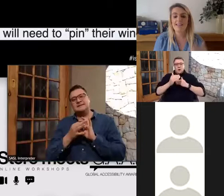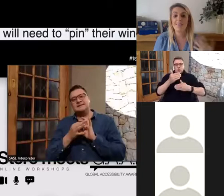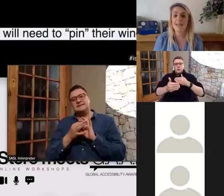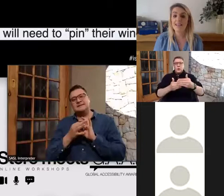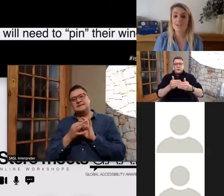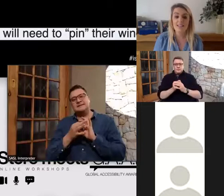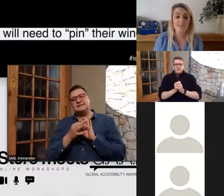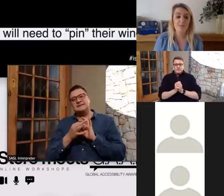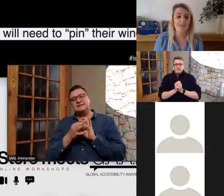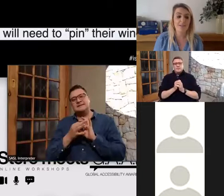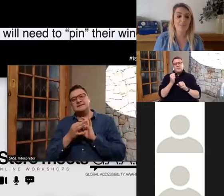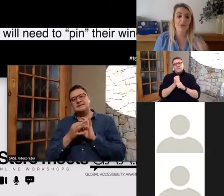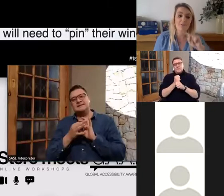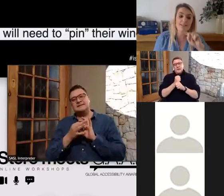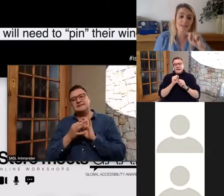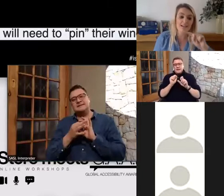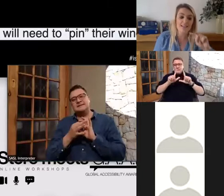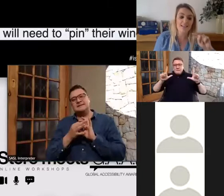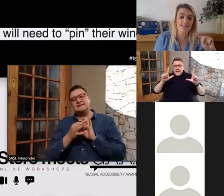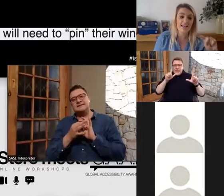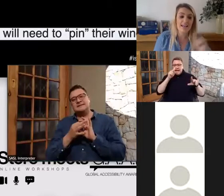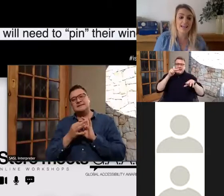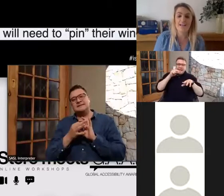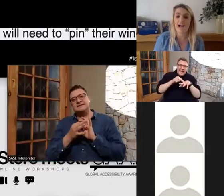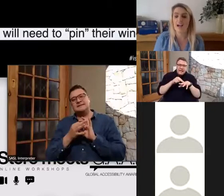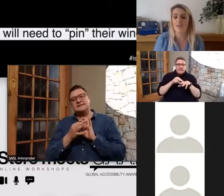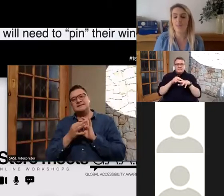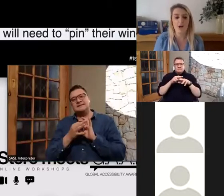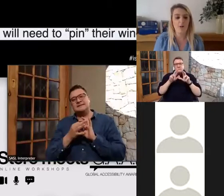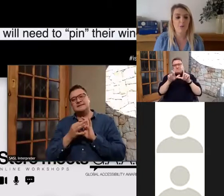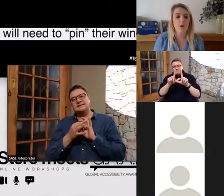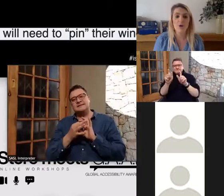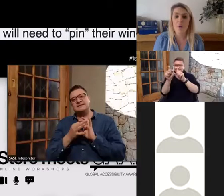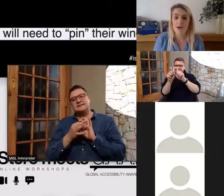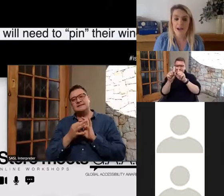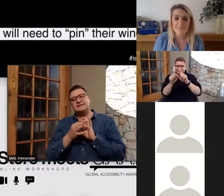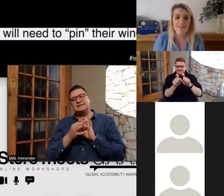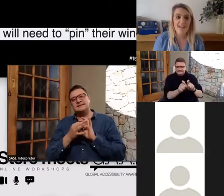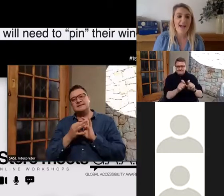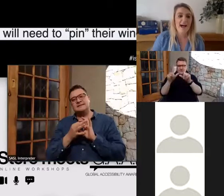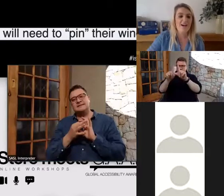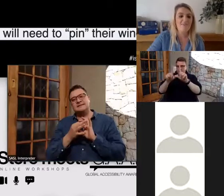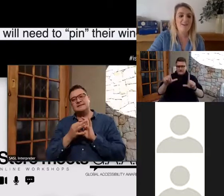it as big as you need it to be by resizing it in the bottom corner.